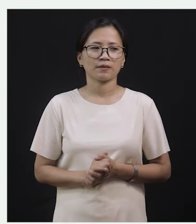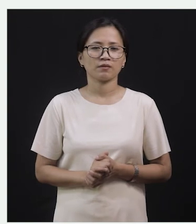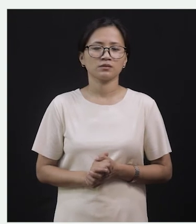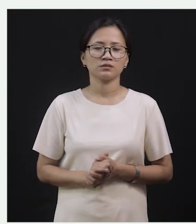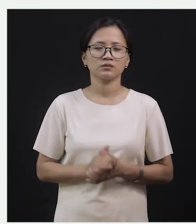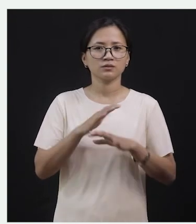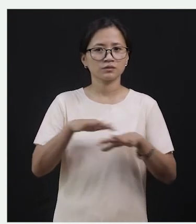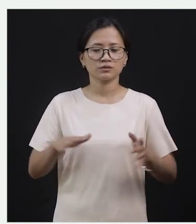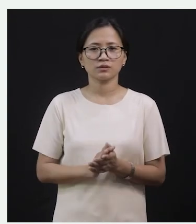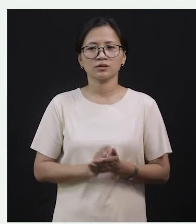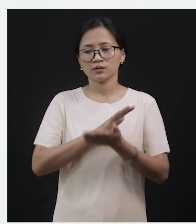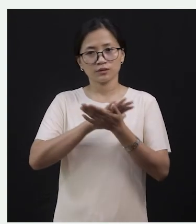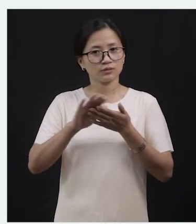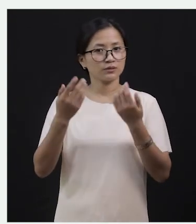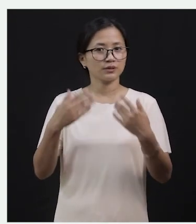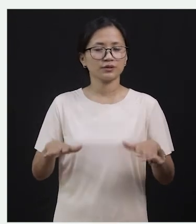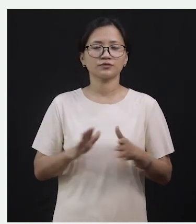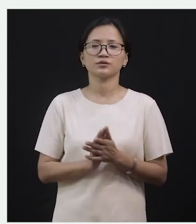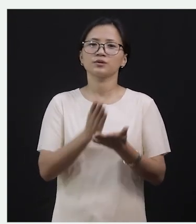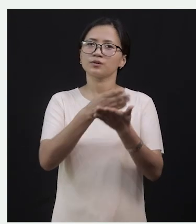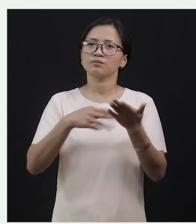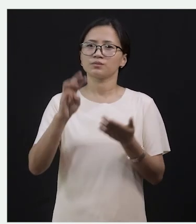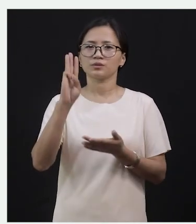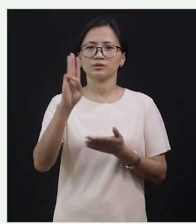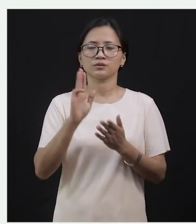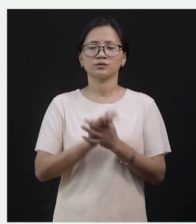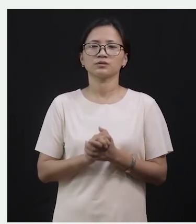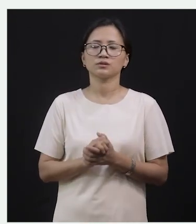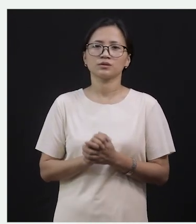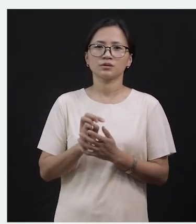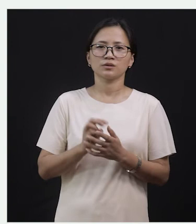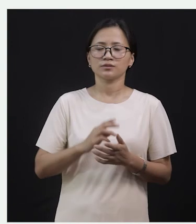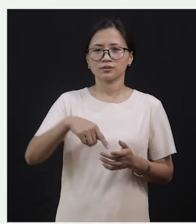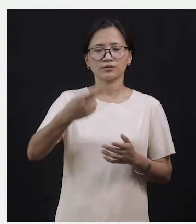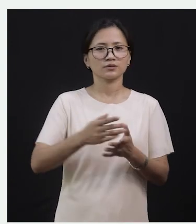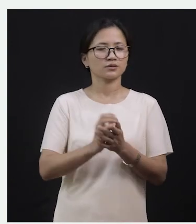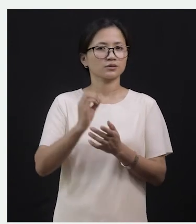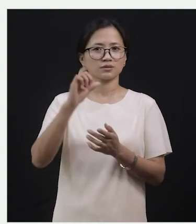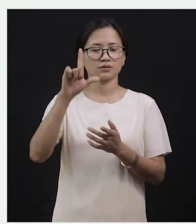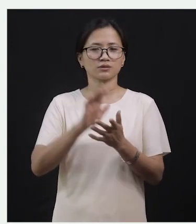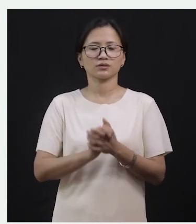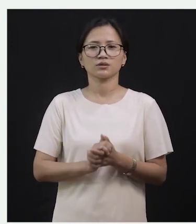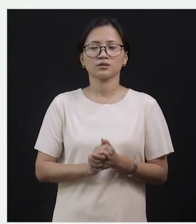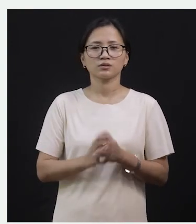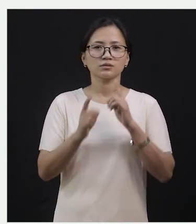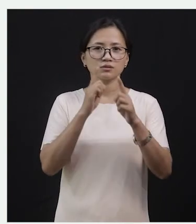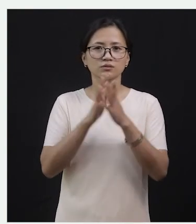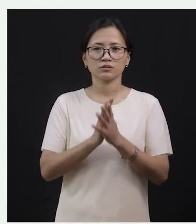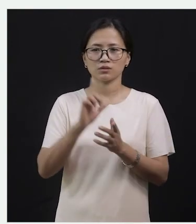well, students, we have come to the end of this part 2. In the next class, I'm going to explain to you about